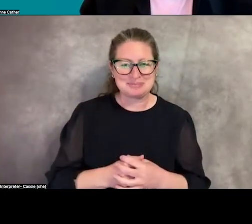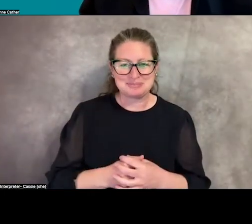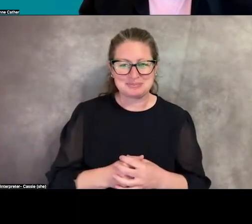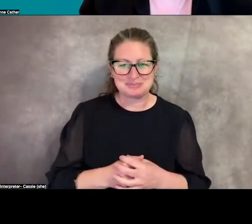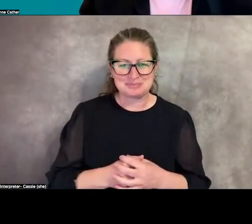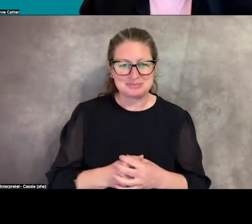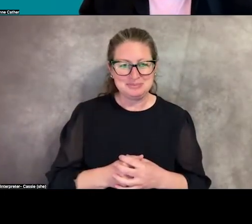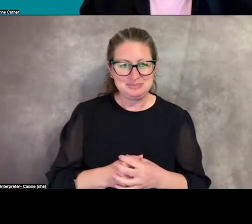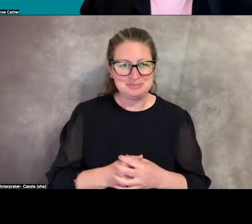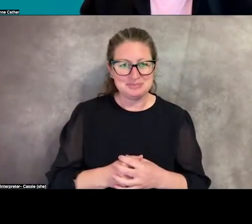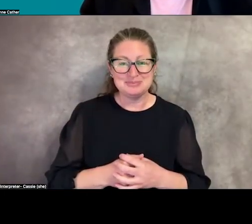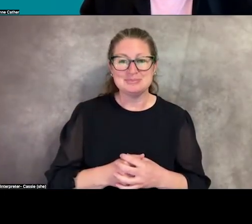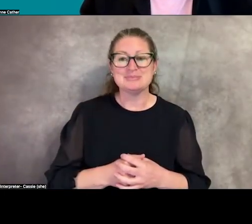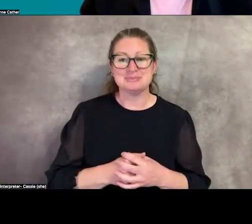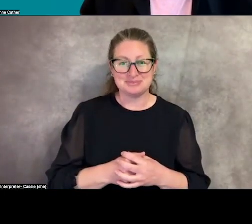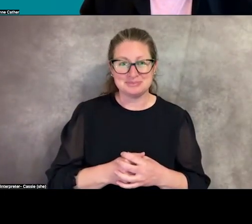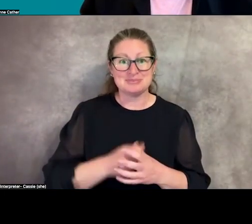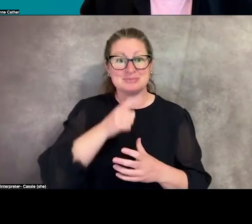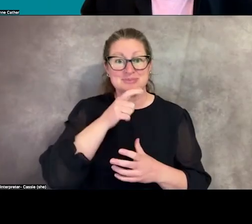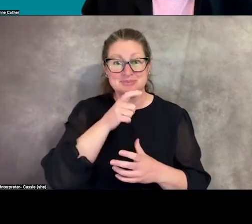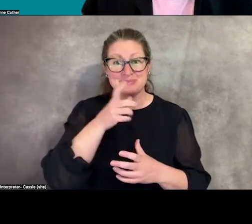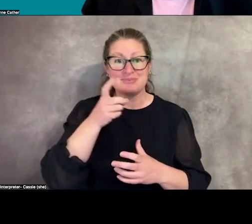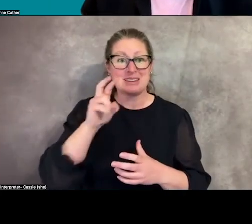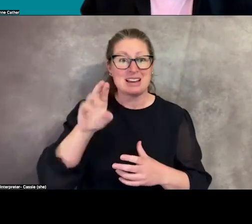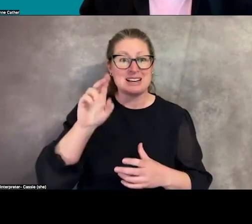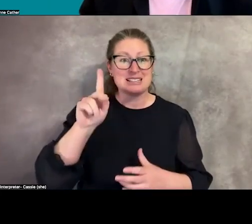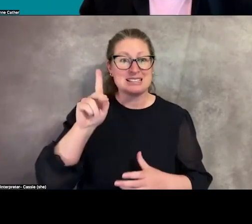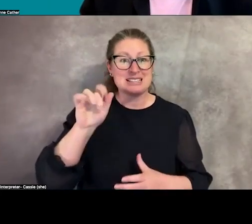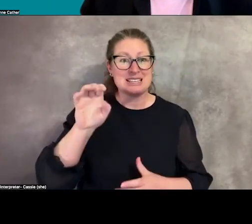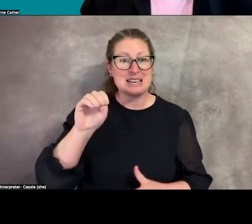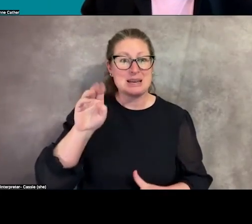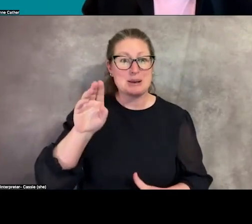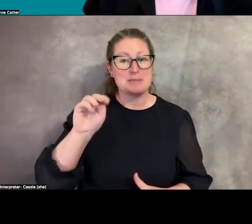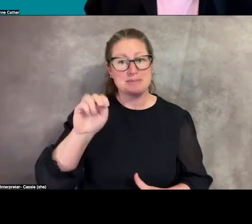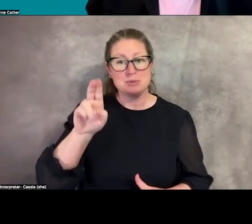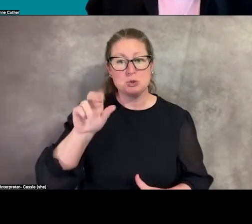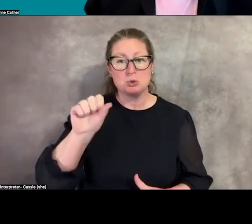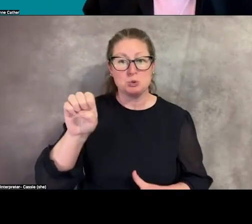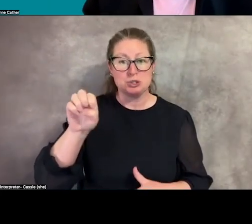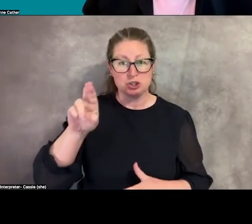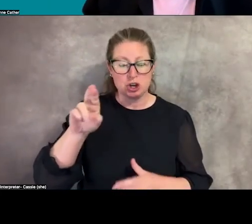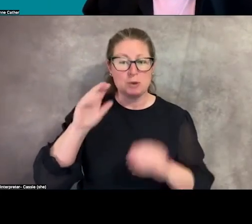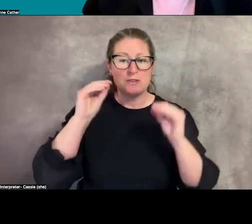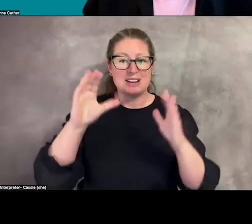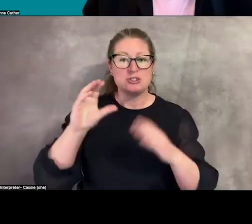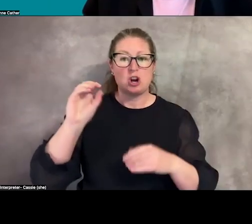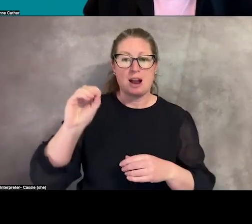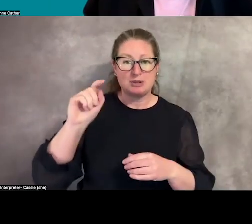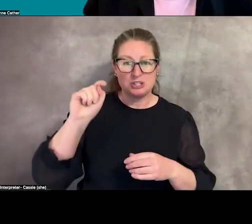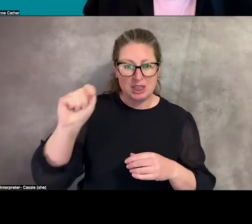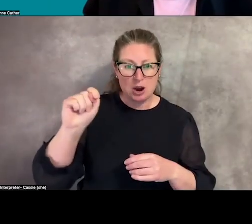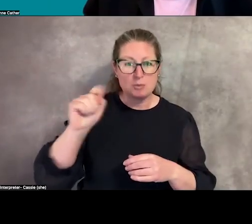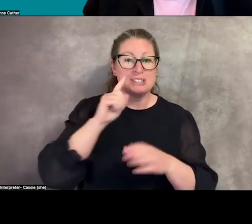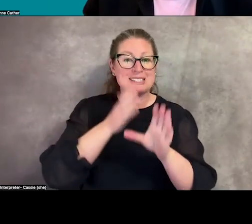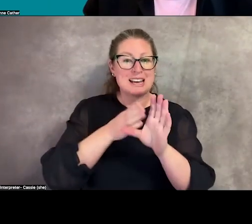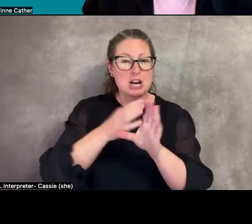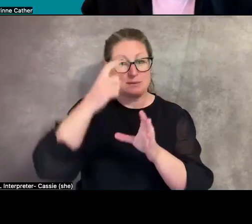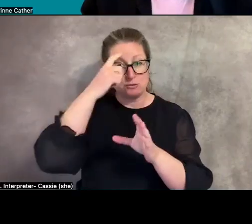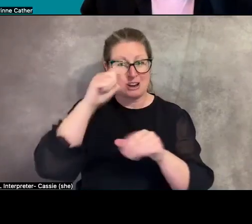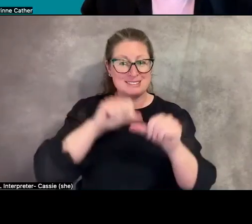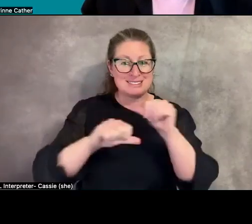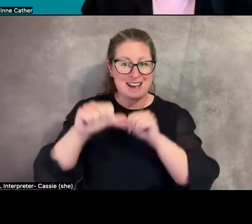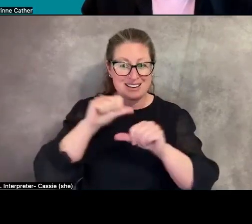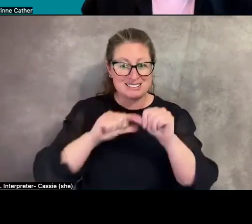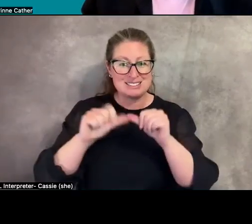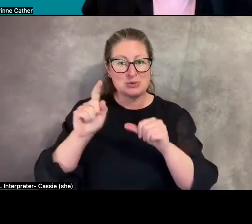be given to us by Dr. Kim Mueser, Professor of Occupational Therapy and Psychological and Brain Sciences